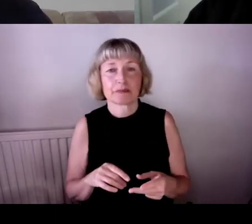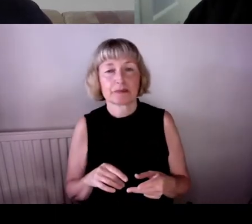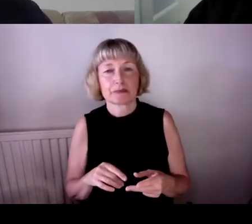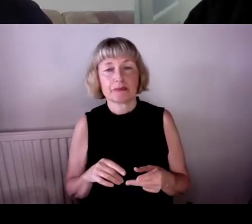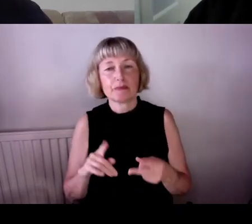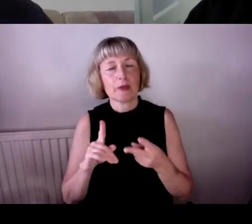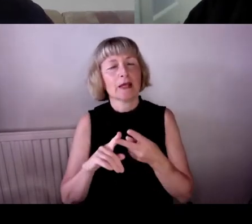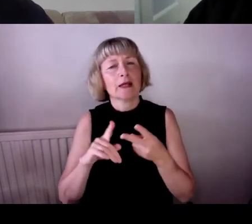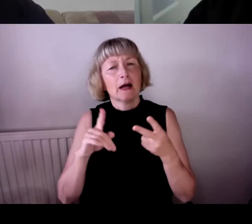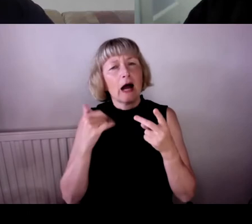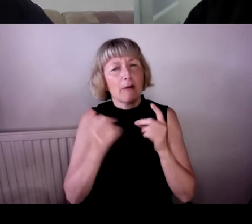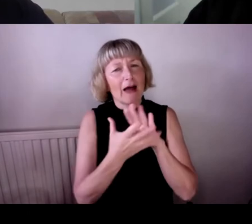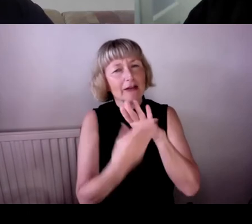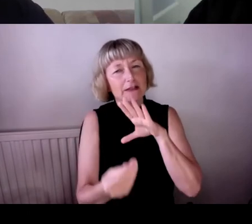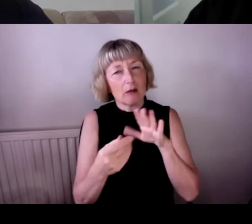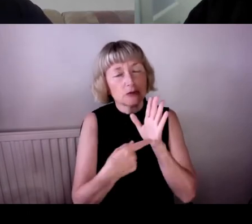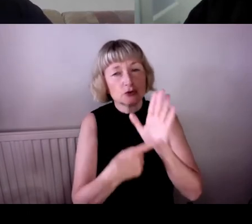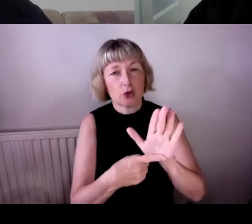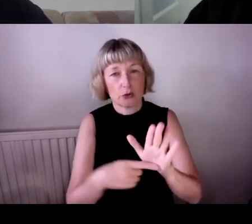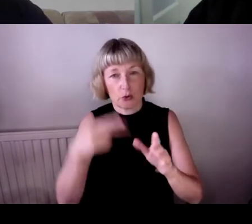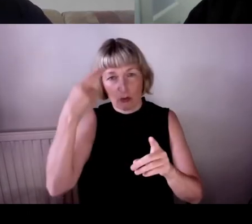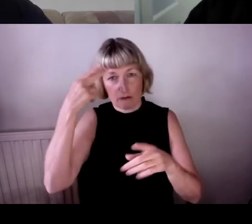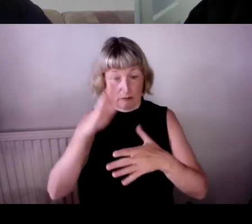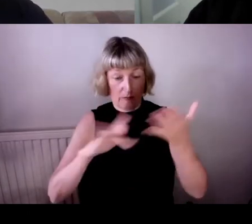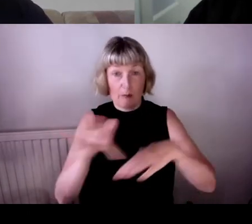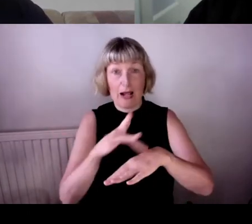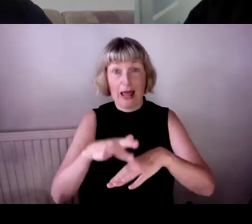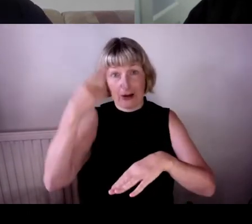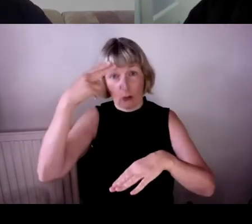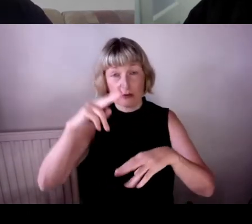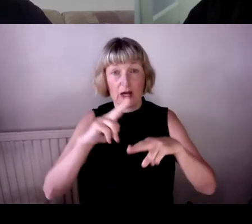just going to show you a little bit of flight paths, tiny little bit, about a minute or so.